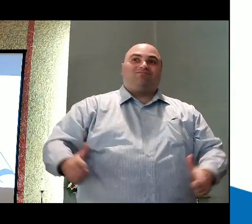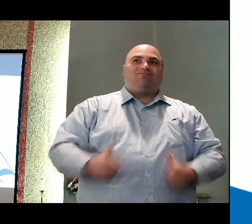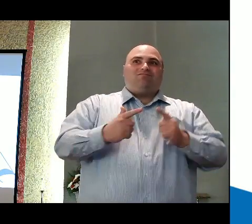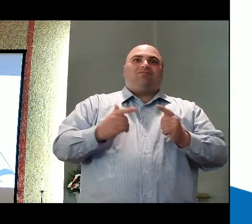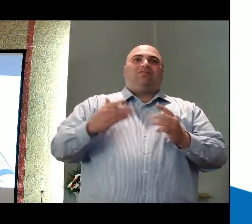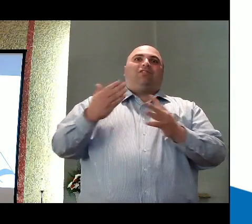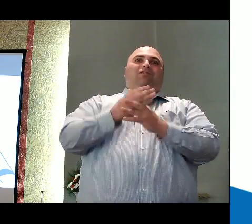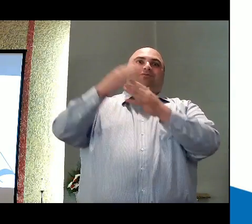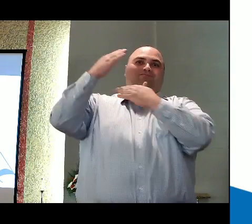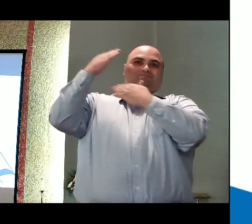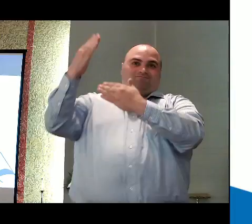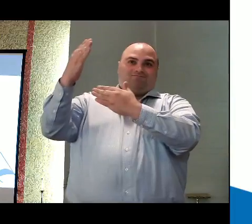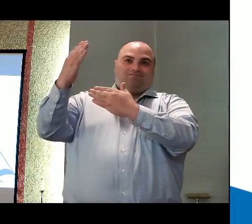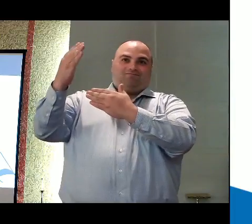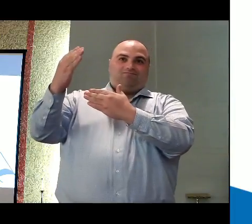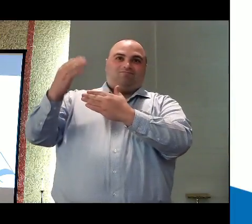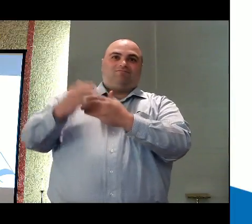gospel."